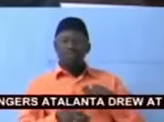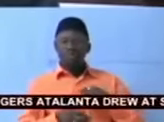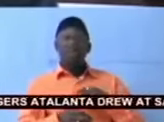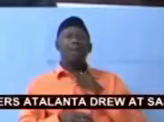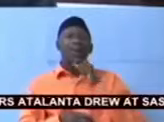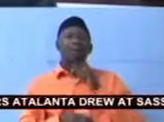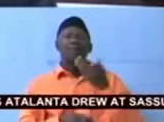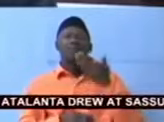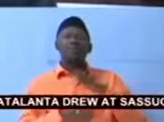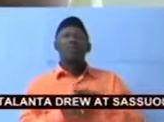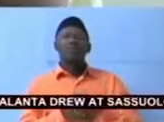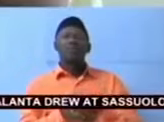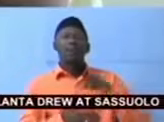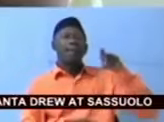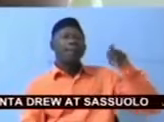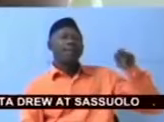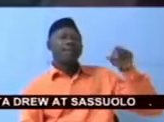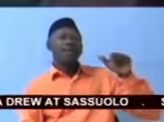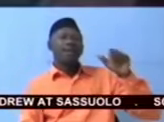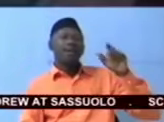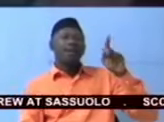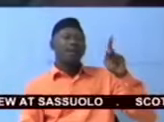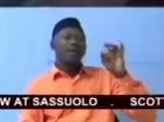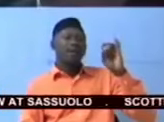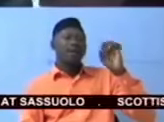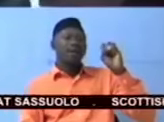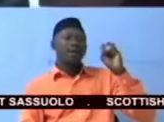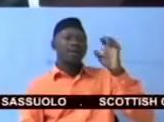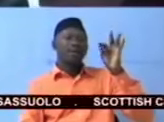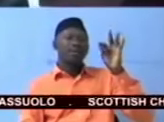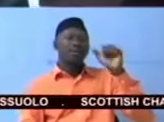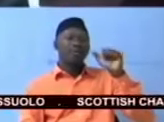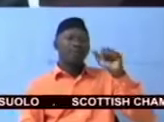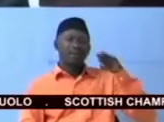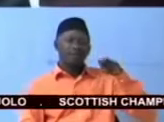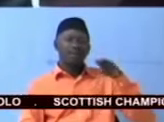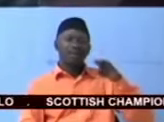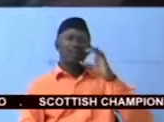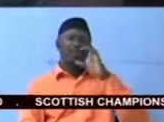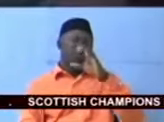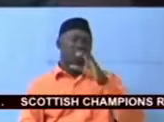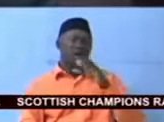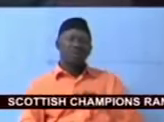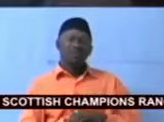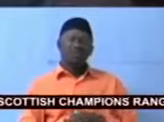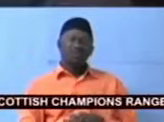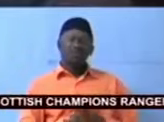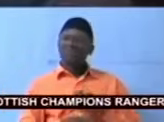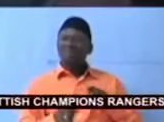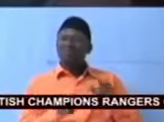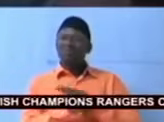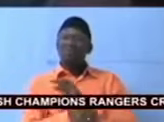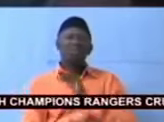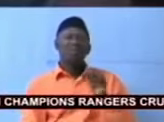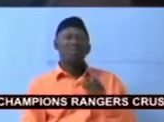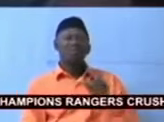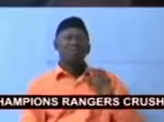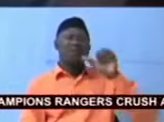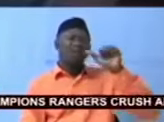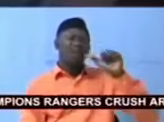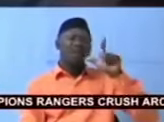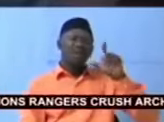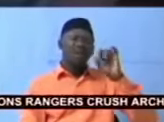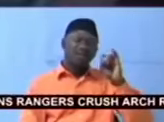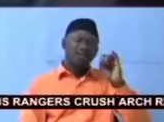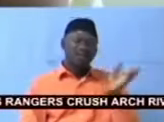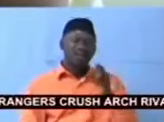bo nak ben wa Pakistan di Justice Chauhan mo nekkon Chief Justice bi. I think the full name is Ali Nawaz Chauhan. Turam nak